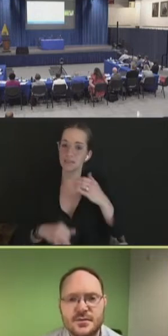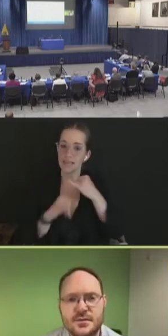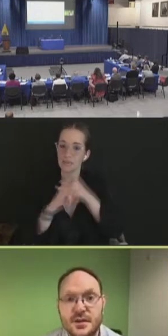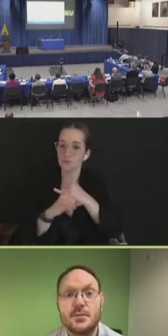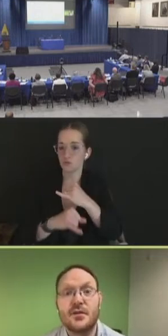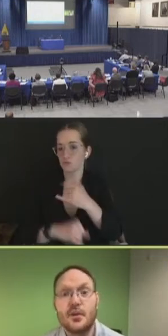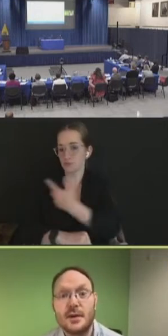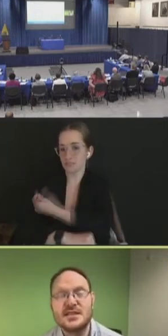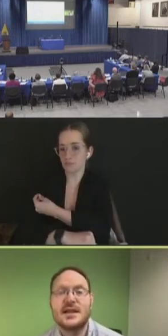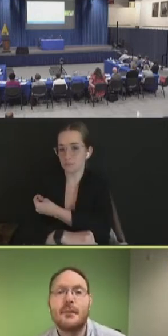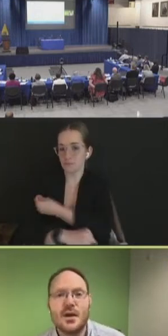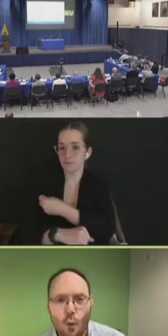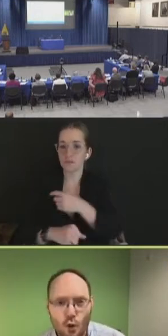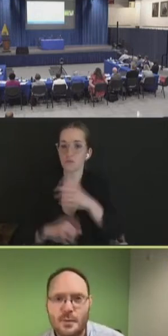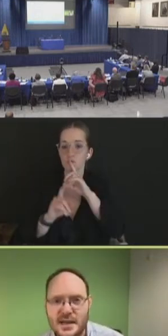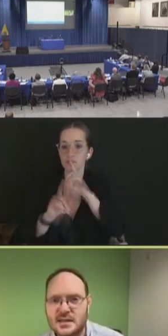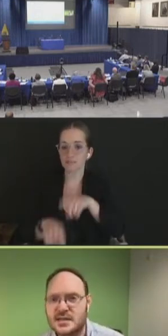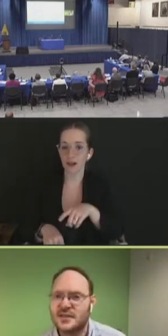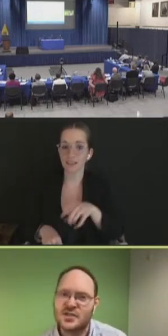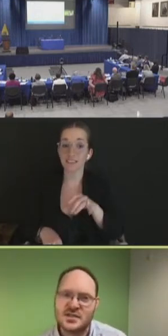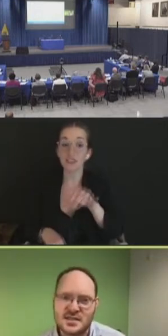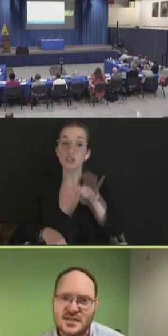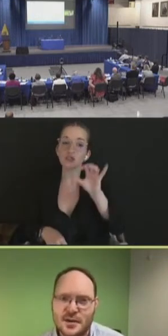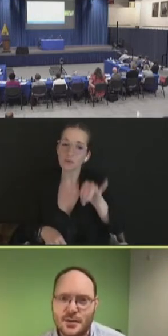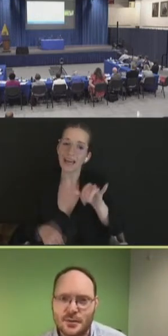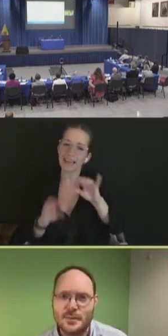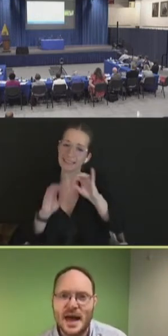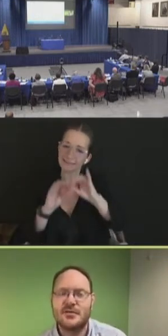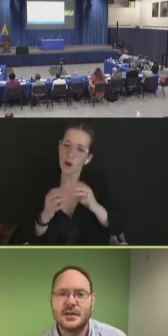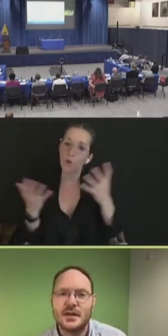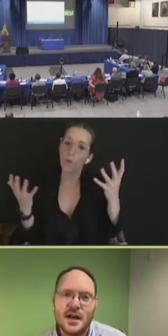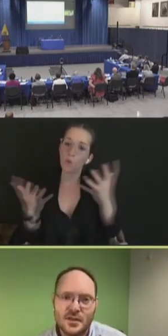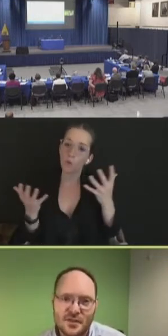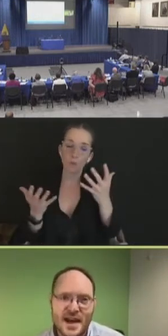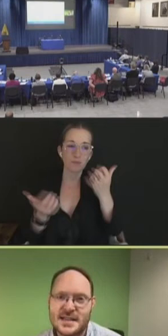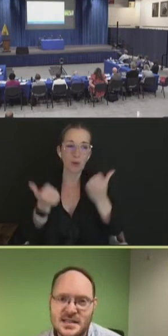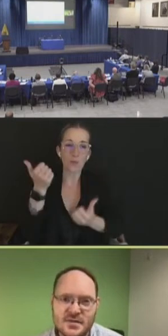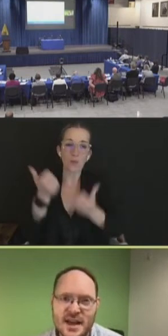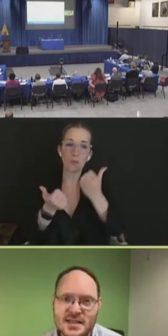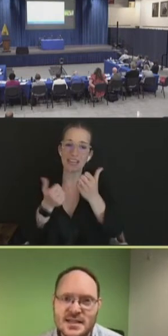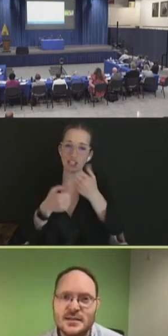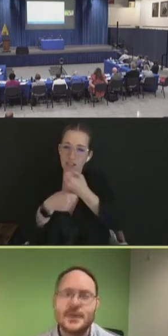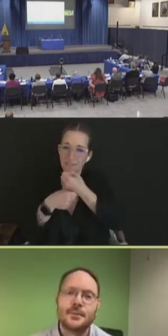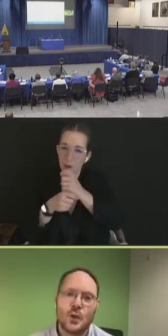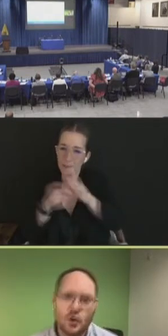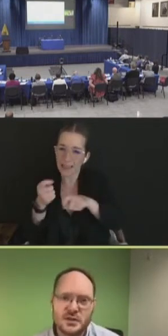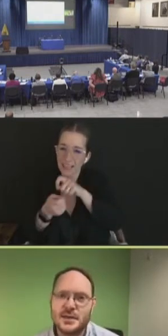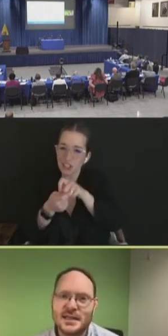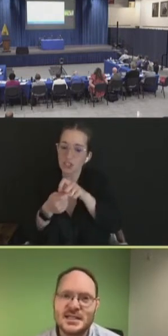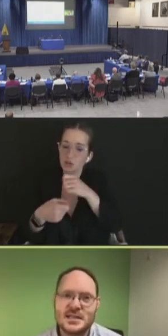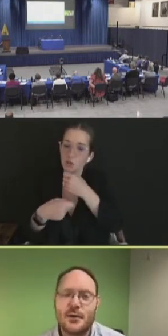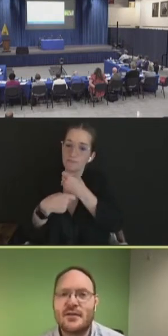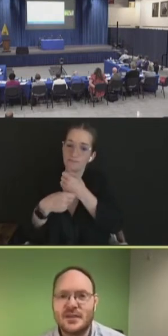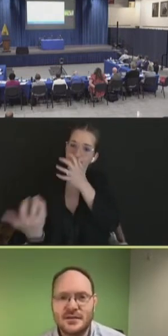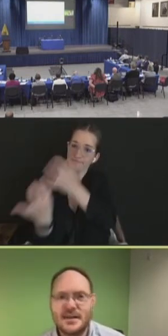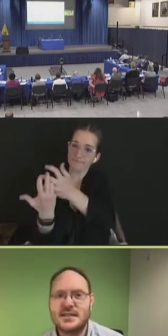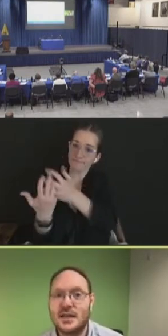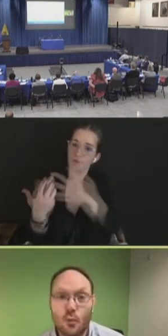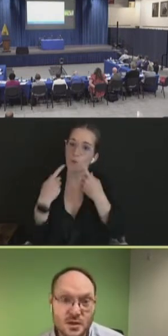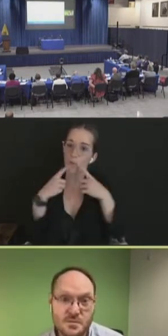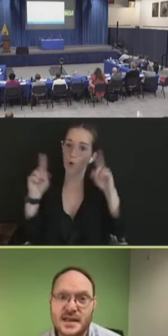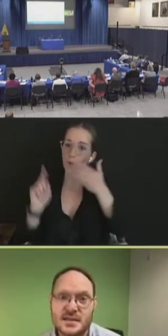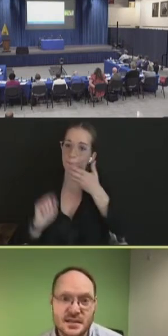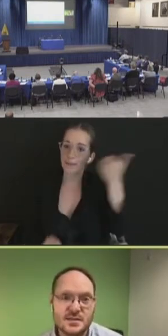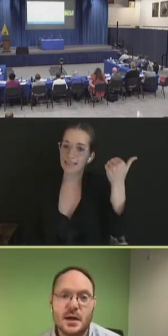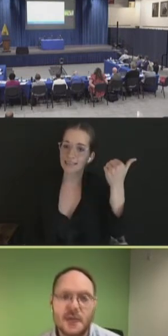terms of the type of formulations that might work best. It's not just necessarily about having the fastest vaccine. Ultimately, it's about having the vaccine